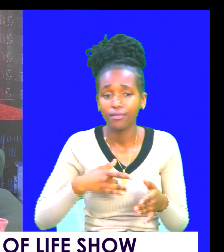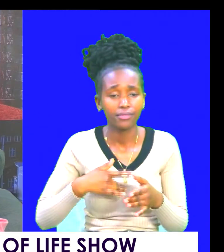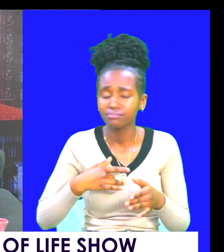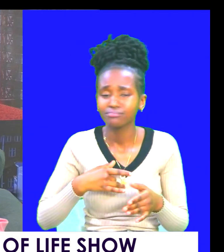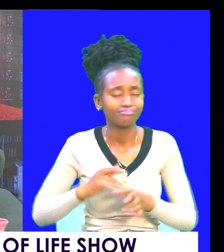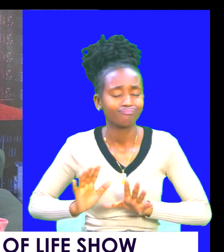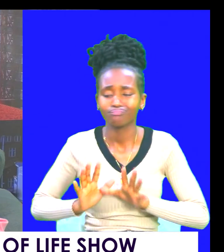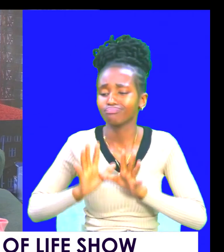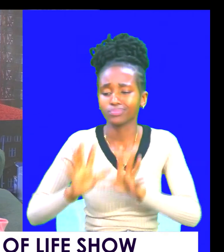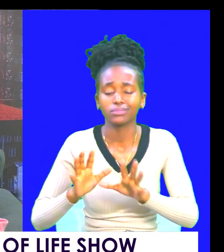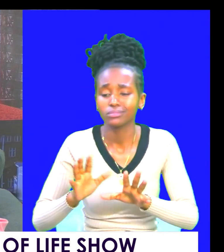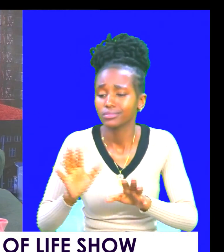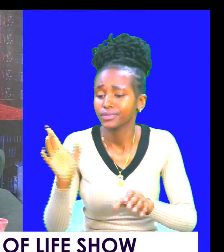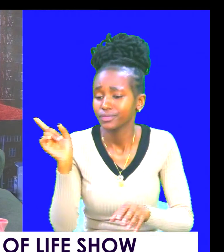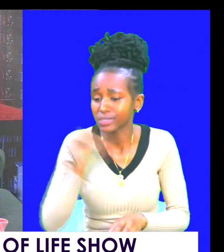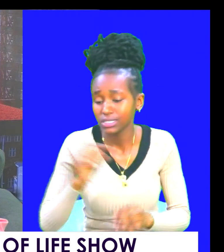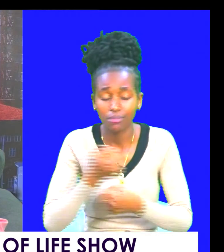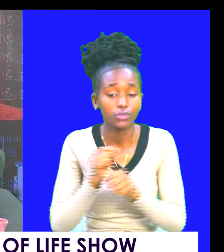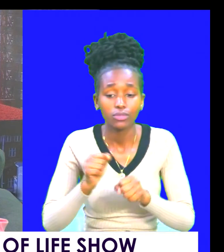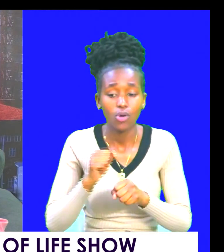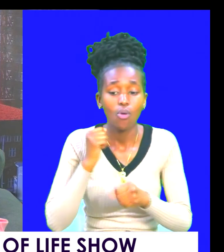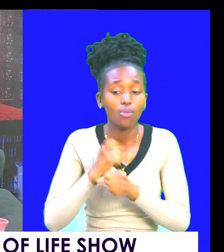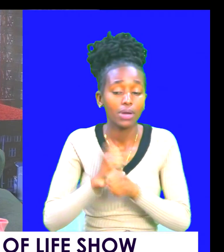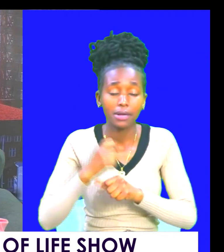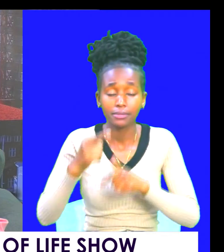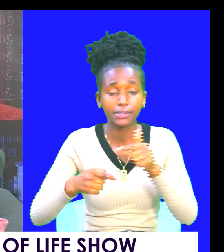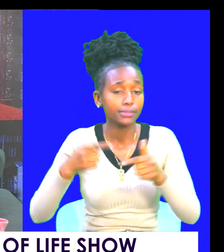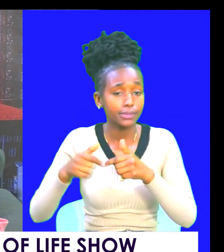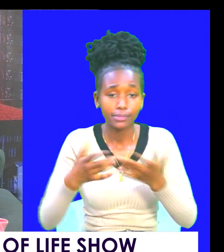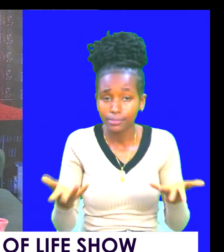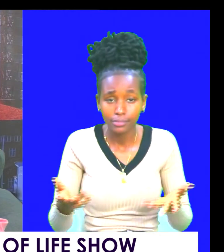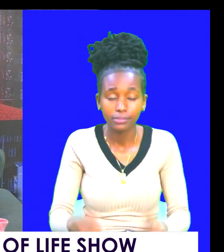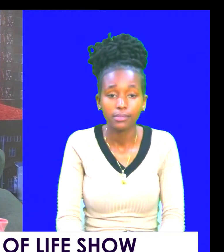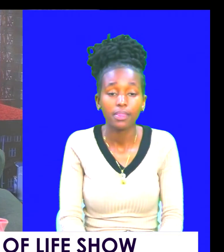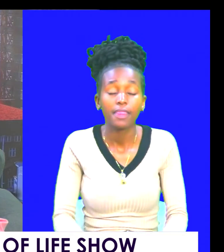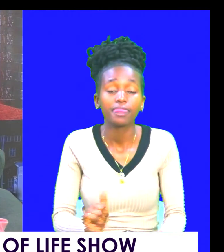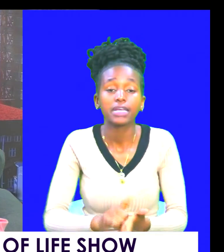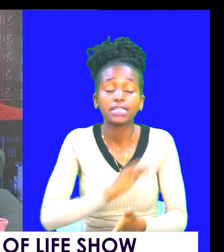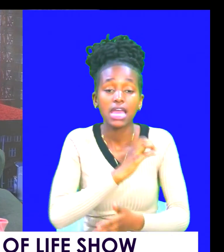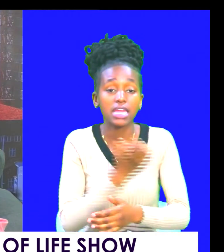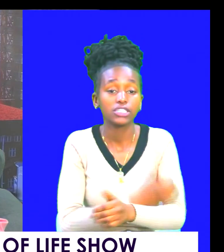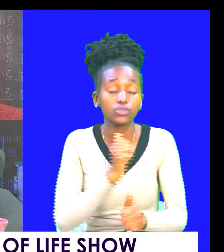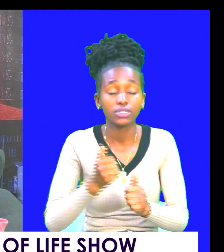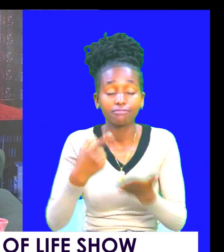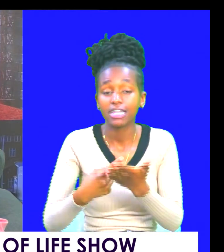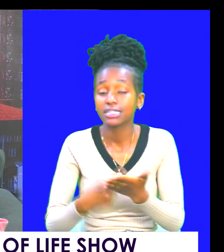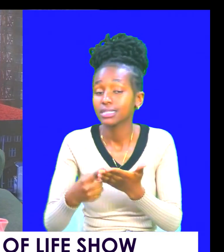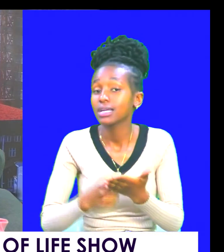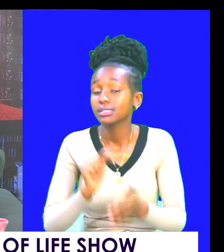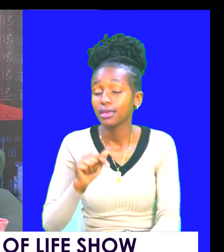the ability to push back. That is the energy that I'm talking about in terms of